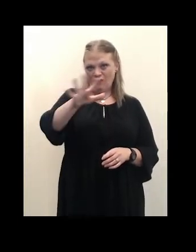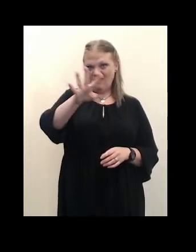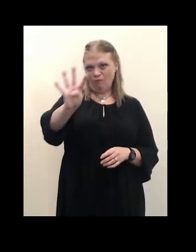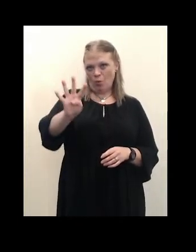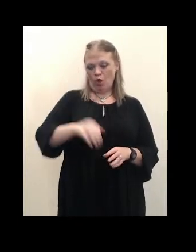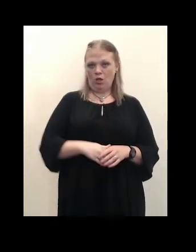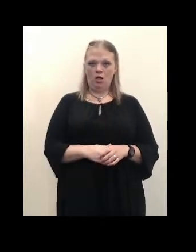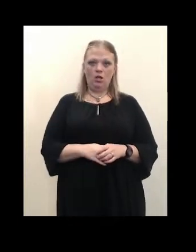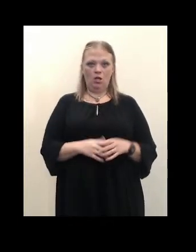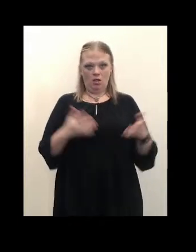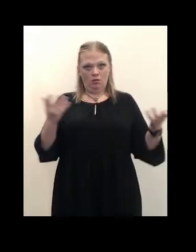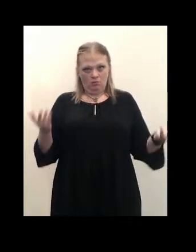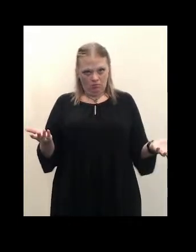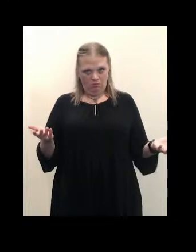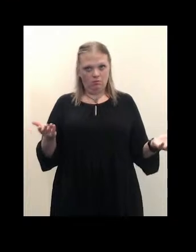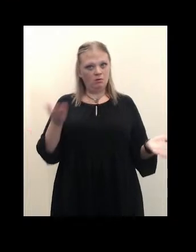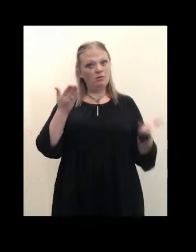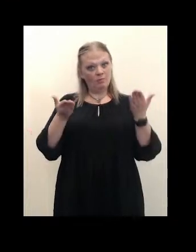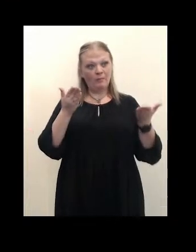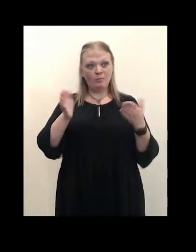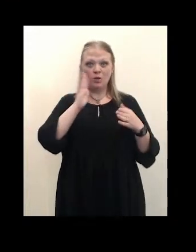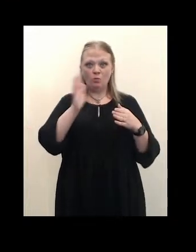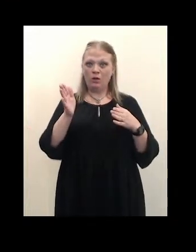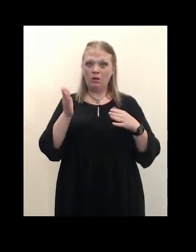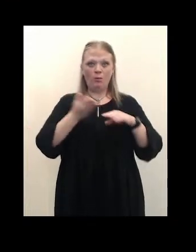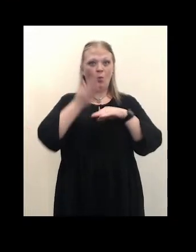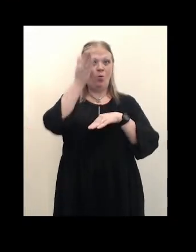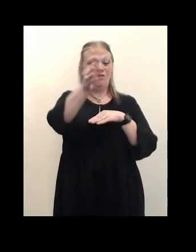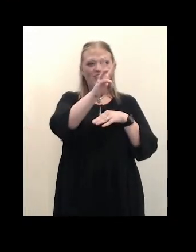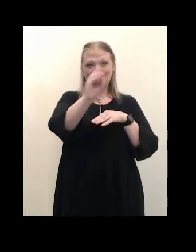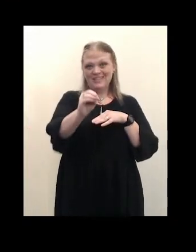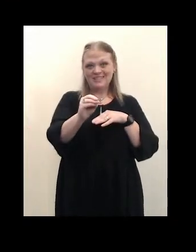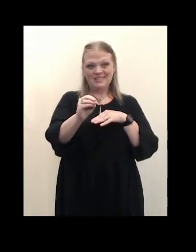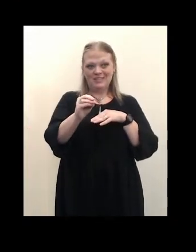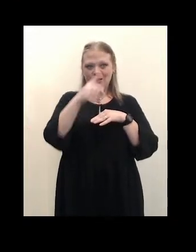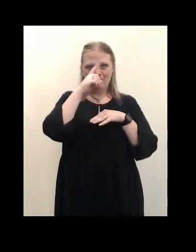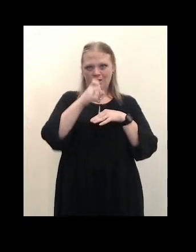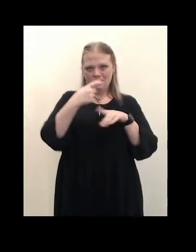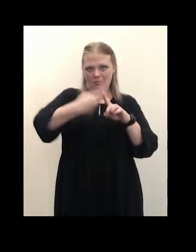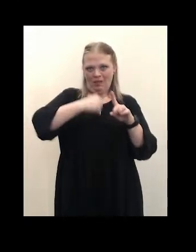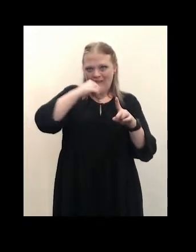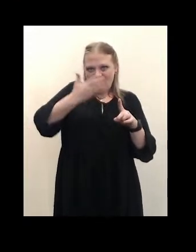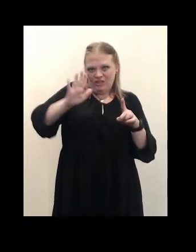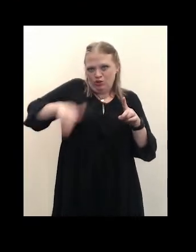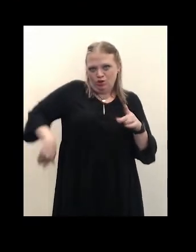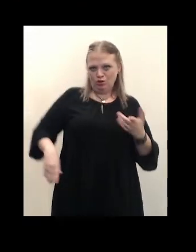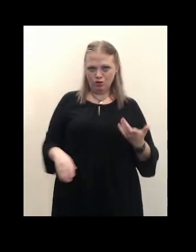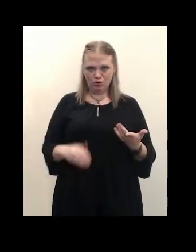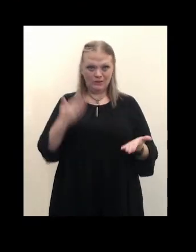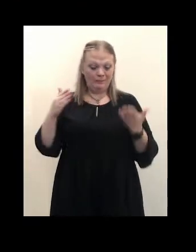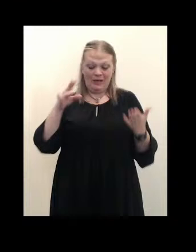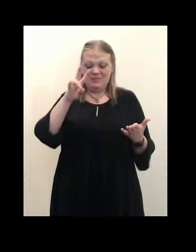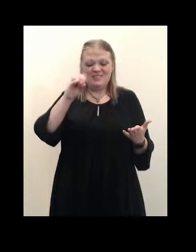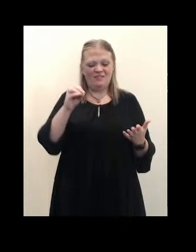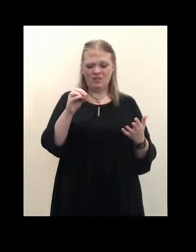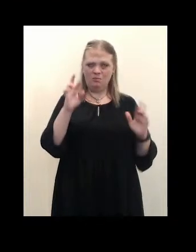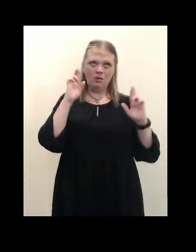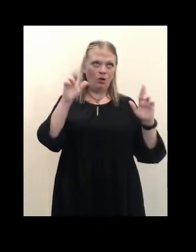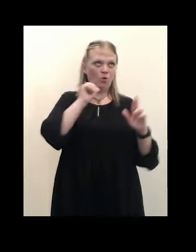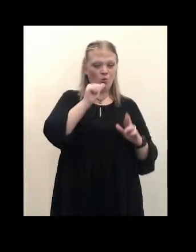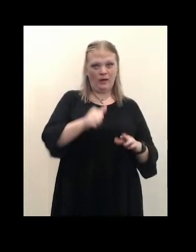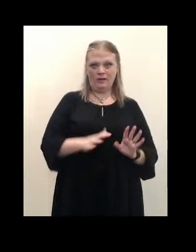of course will probably get over 60 by the time we actually finish this month. Maybe even 70, I hope not. But in